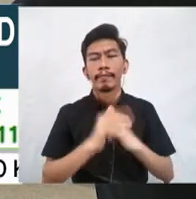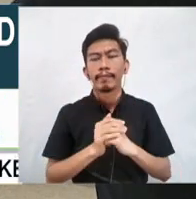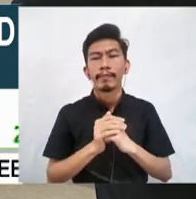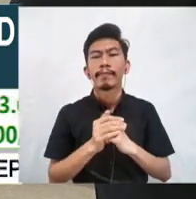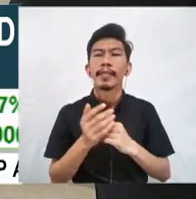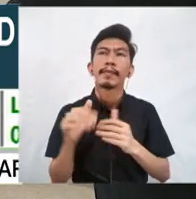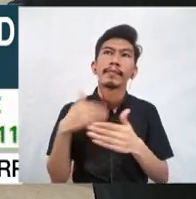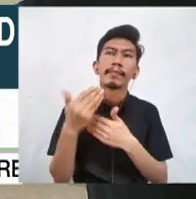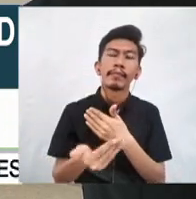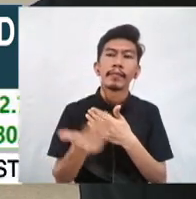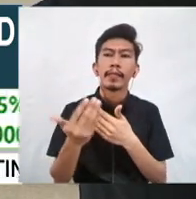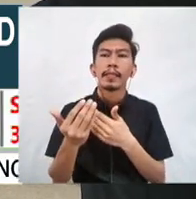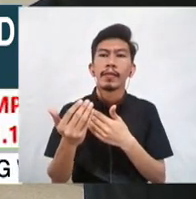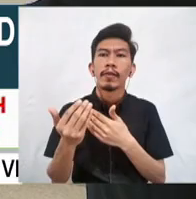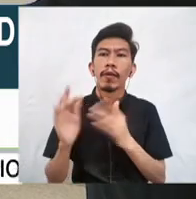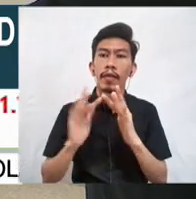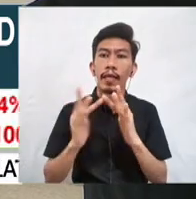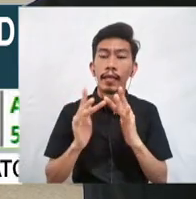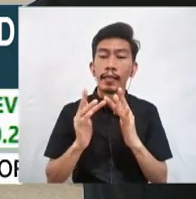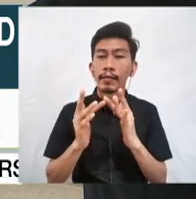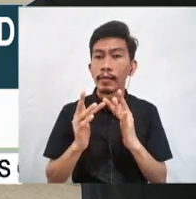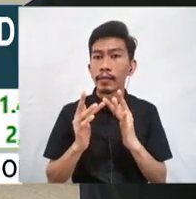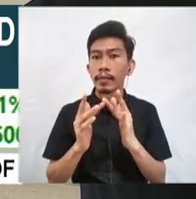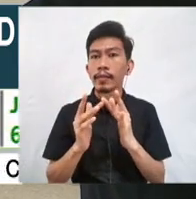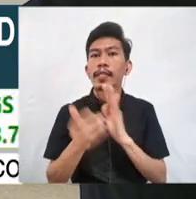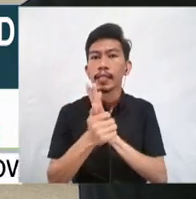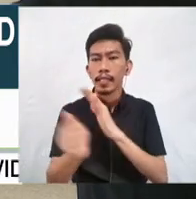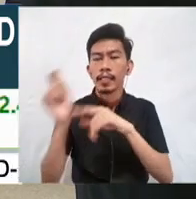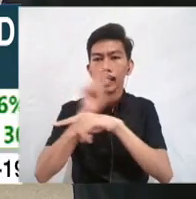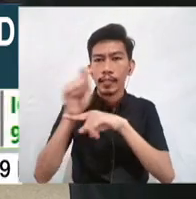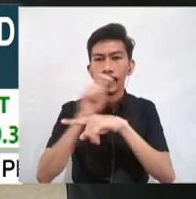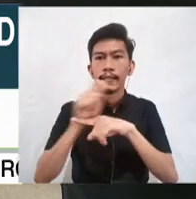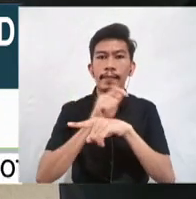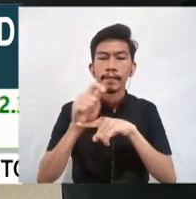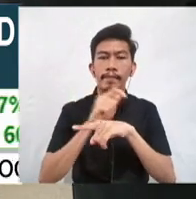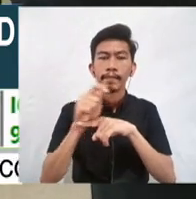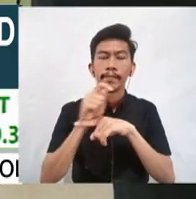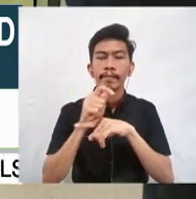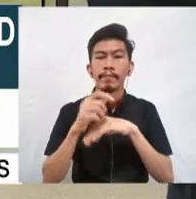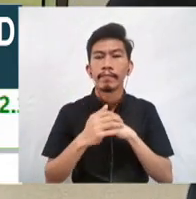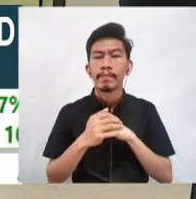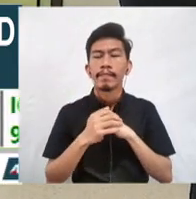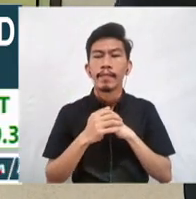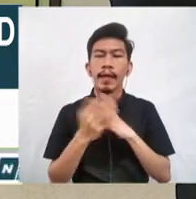Zone Institute online skills training. So we have also